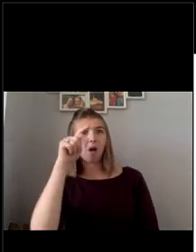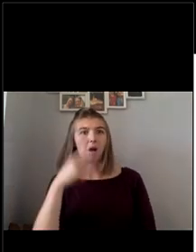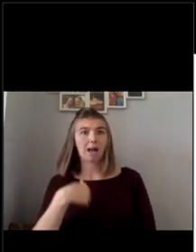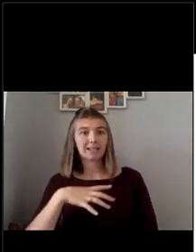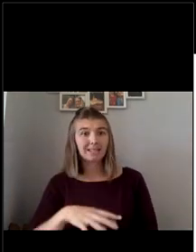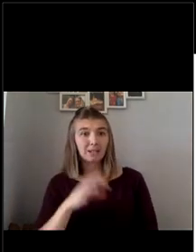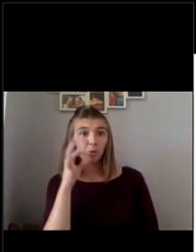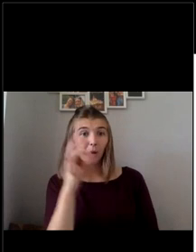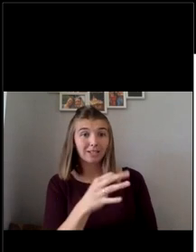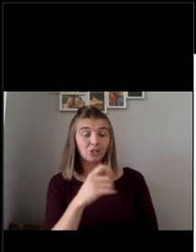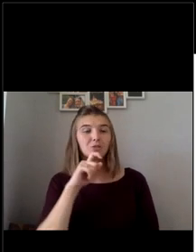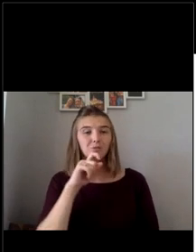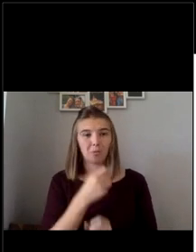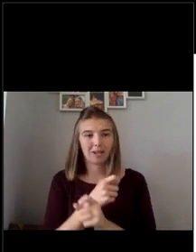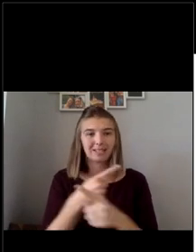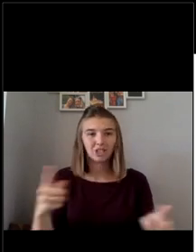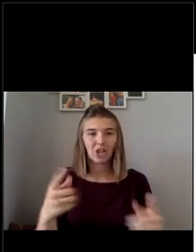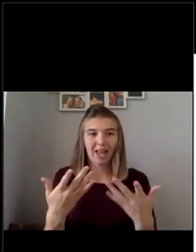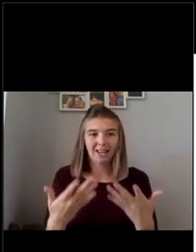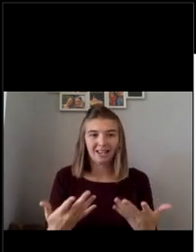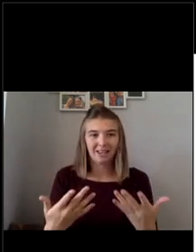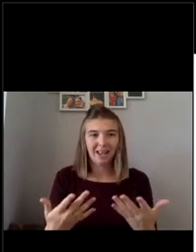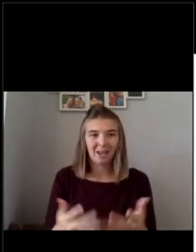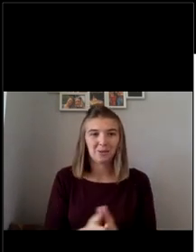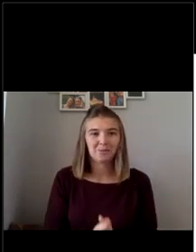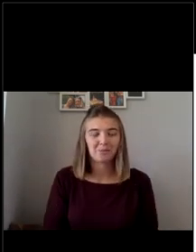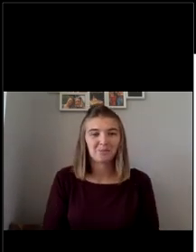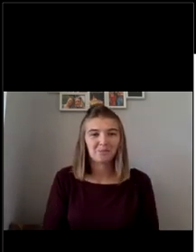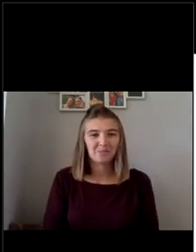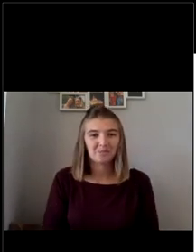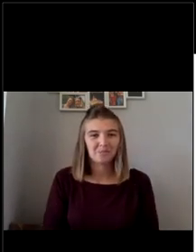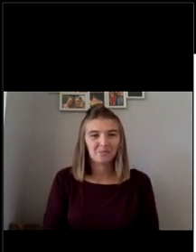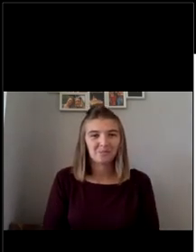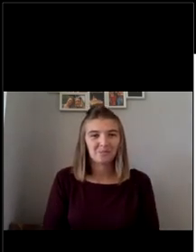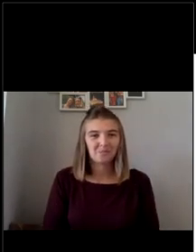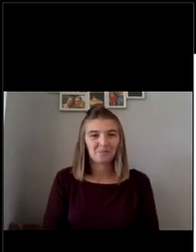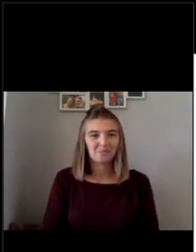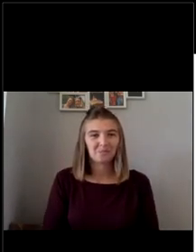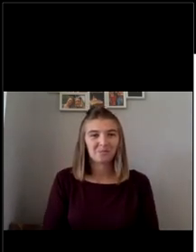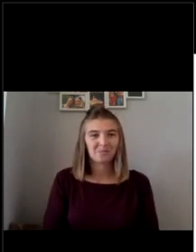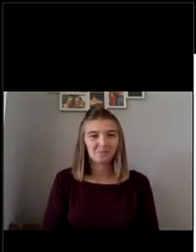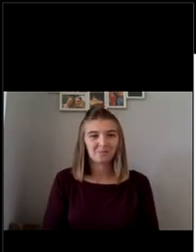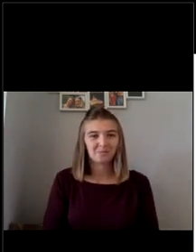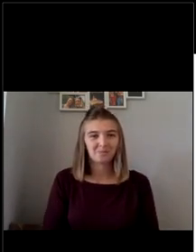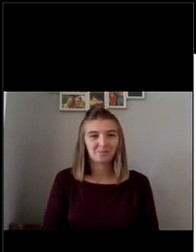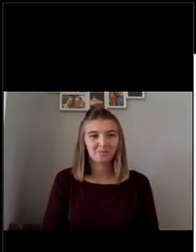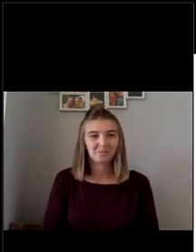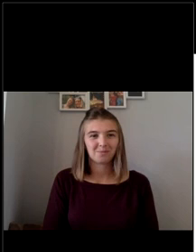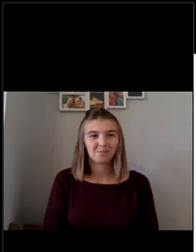poll in just a sec. You ask some questions, we'll be back with the results, and then we'll hand over to Aaron.